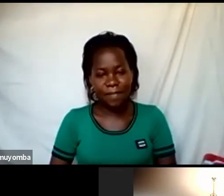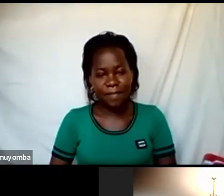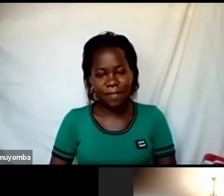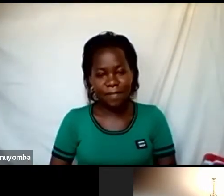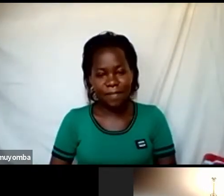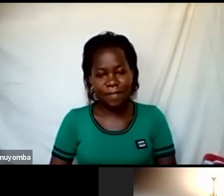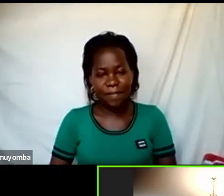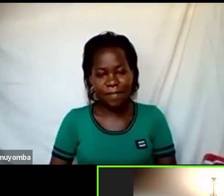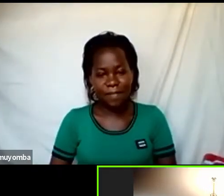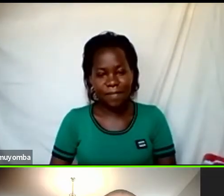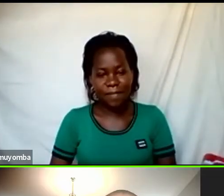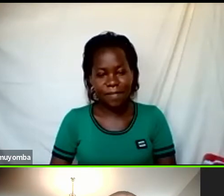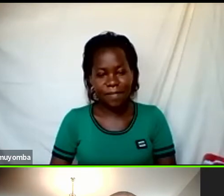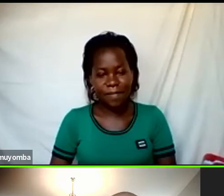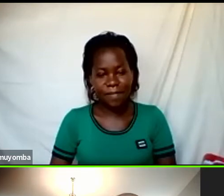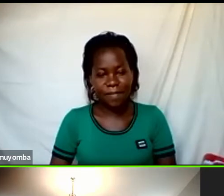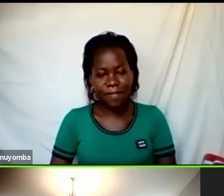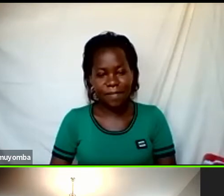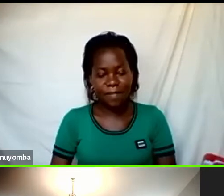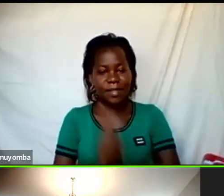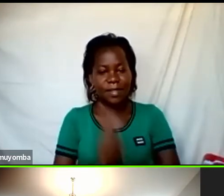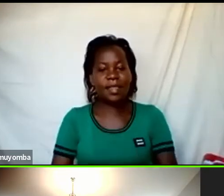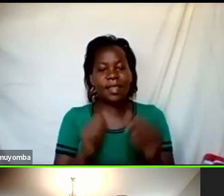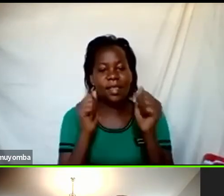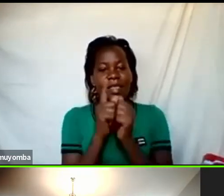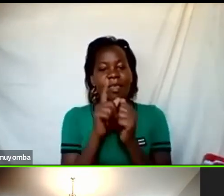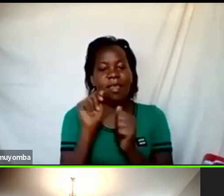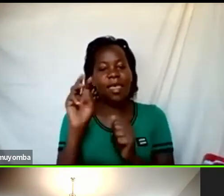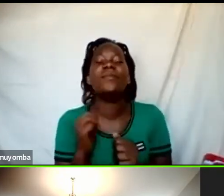say a big thank you to all our panelists. Again, like I said, the 2